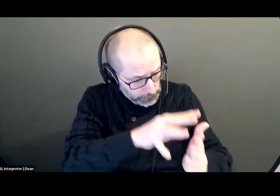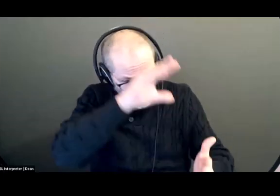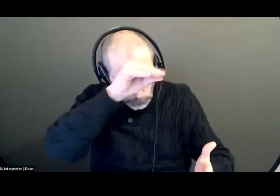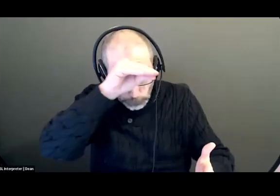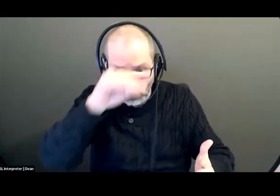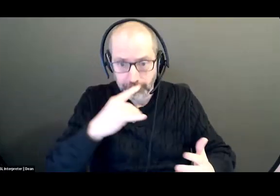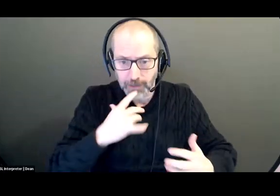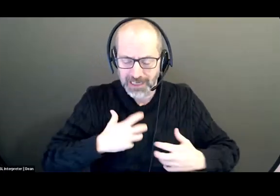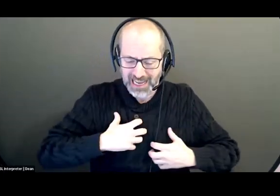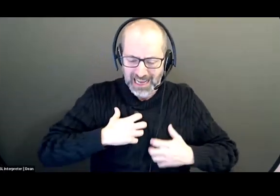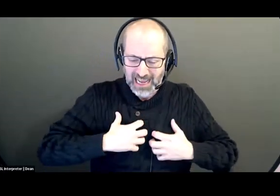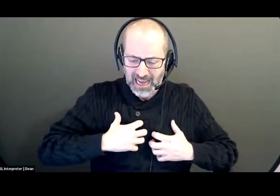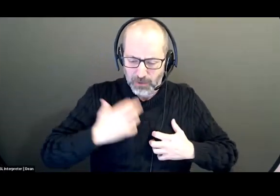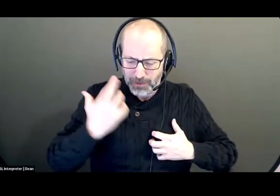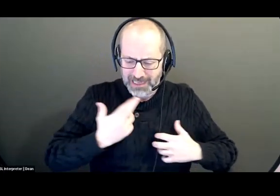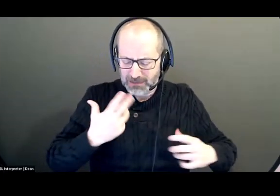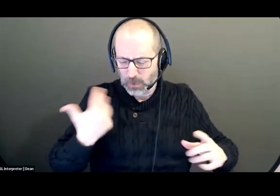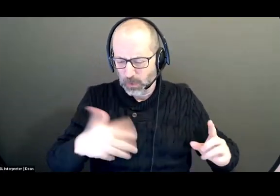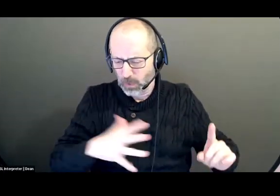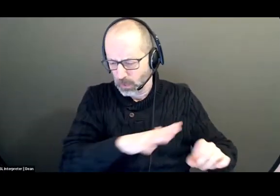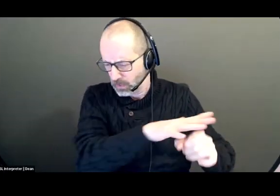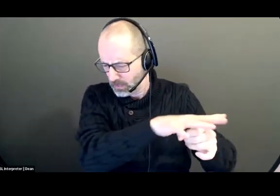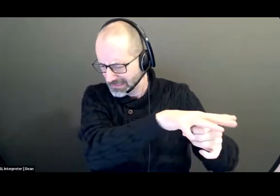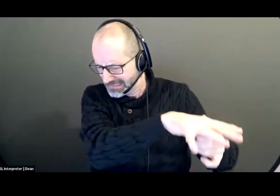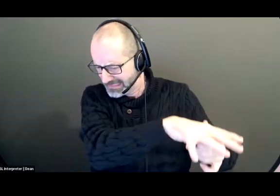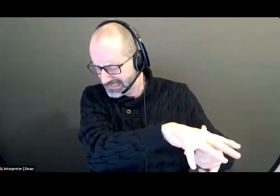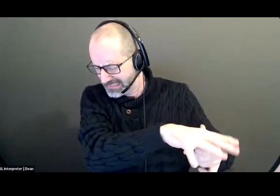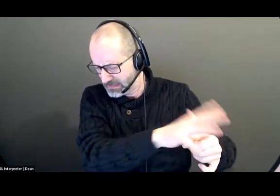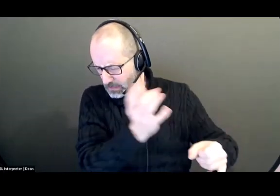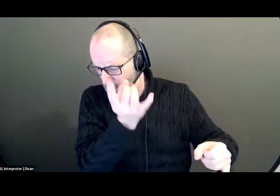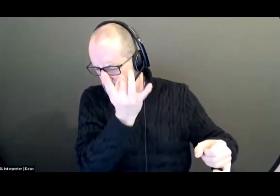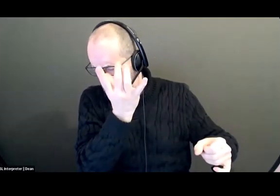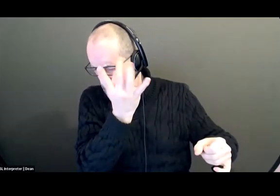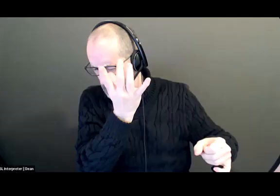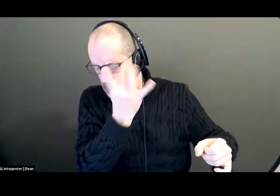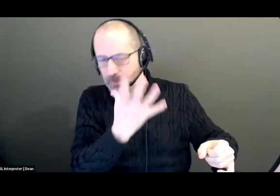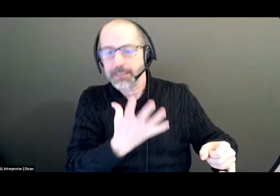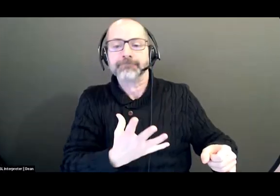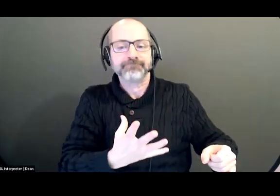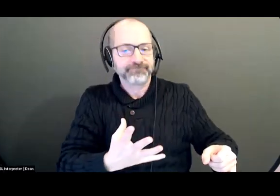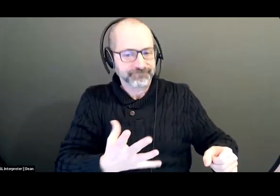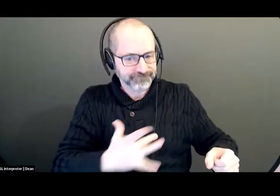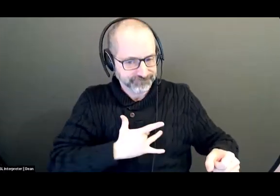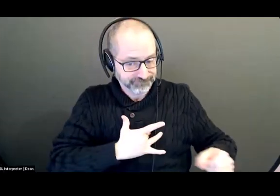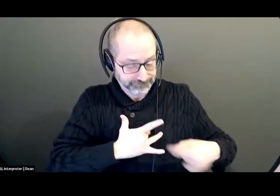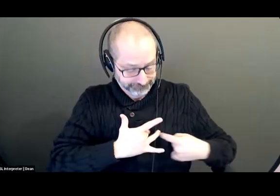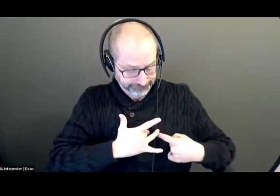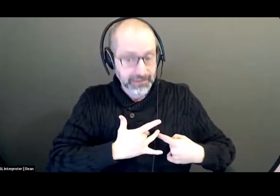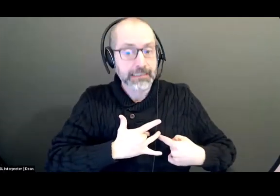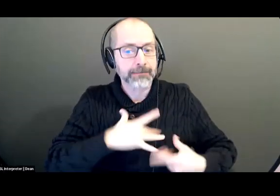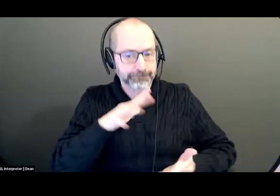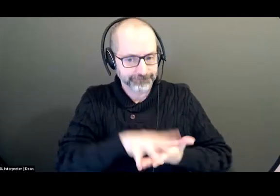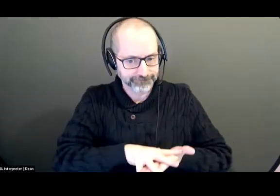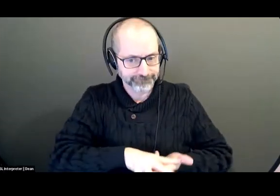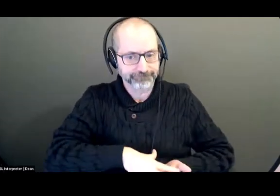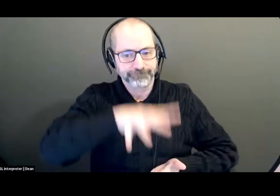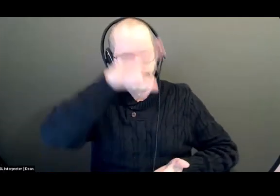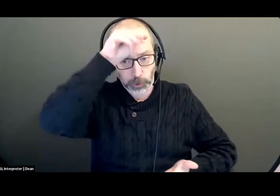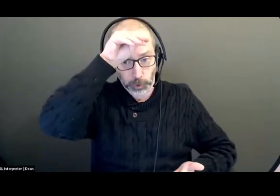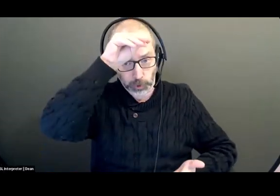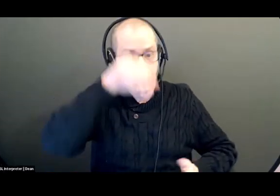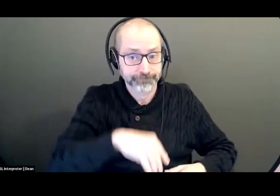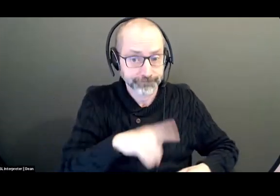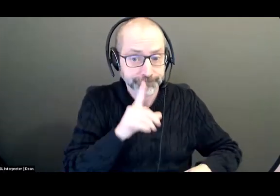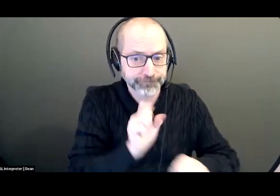was okay, and that some of our greatest learnings came from the discomfort we felt when we truly